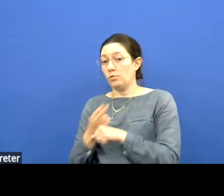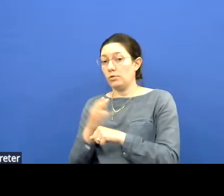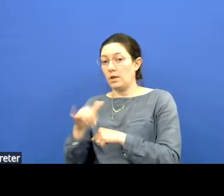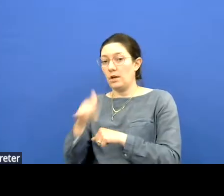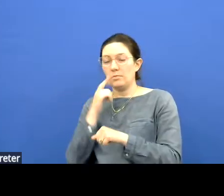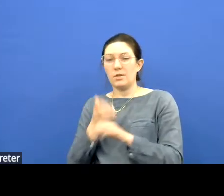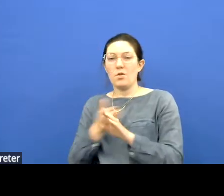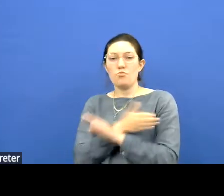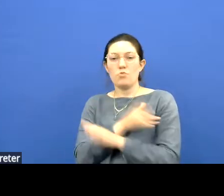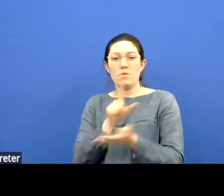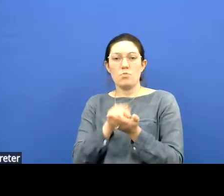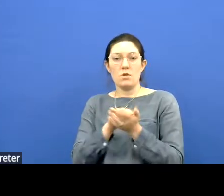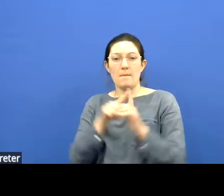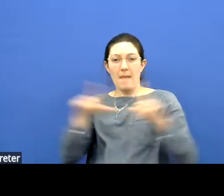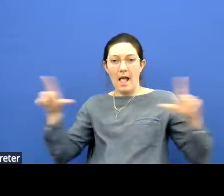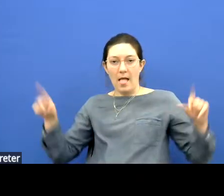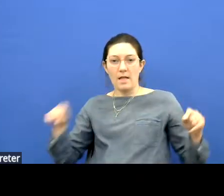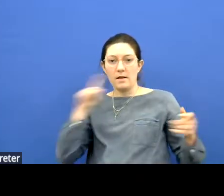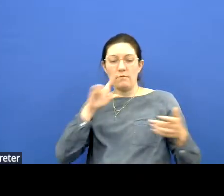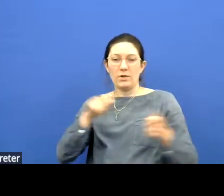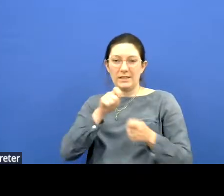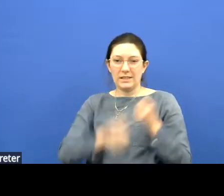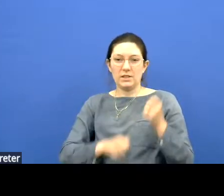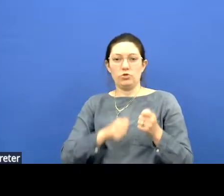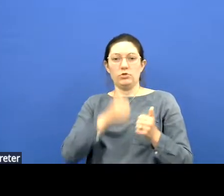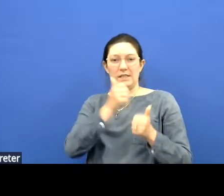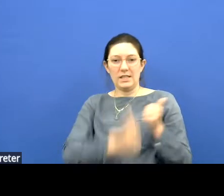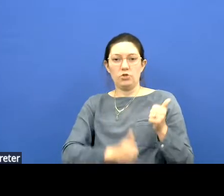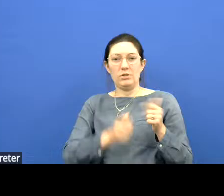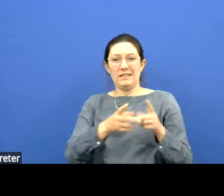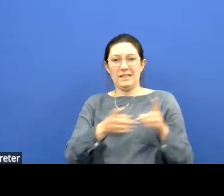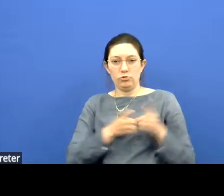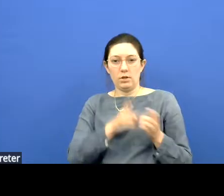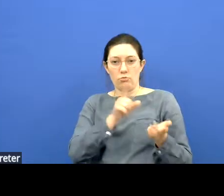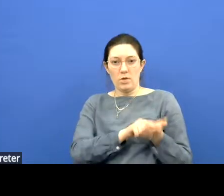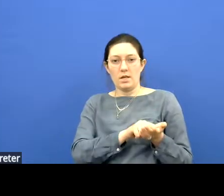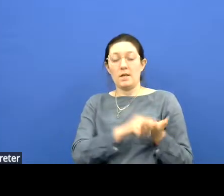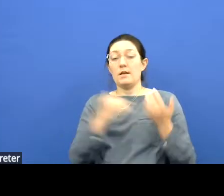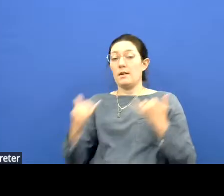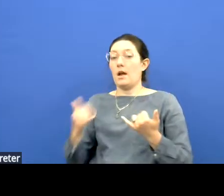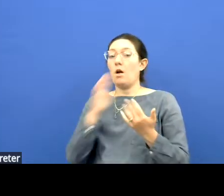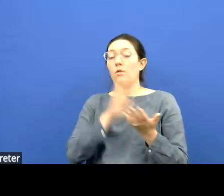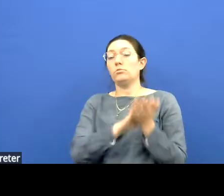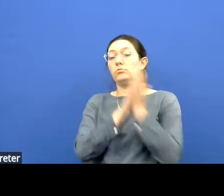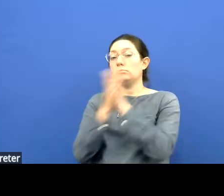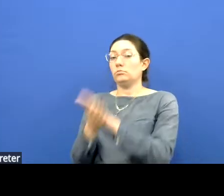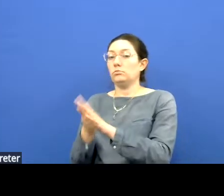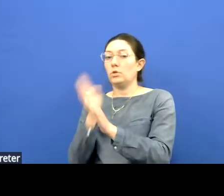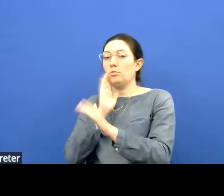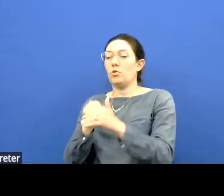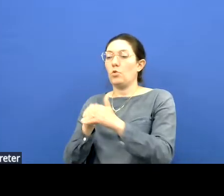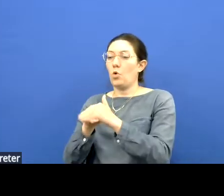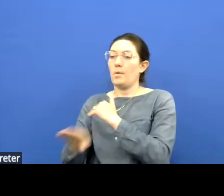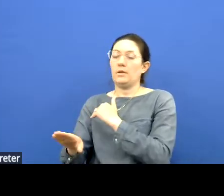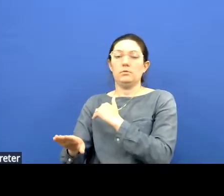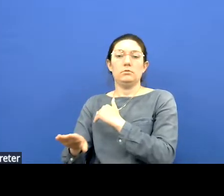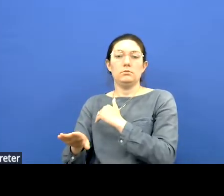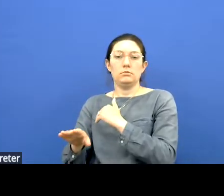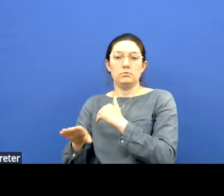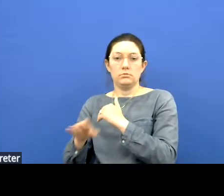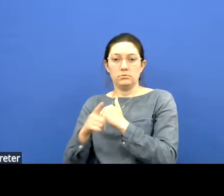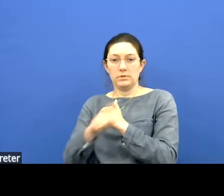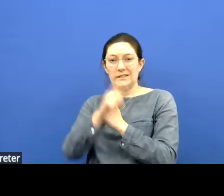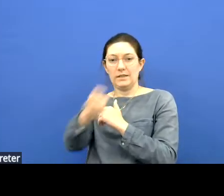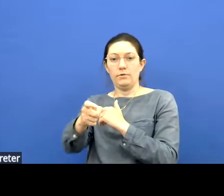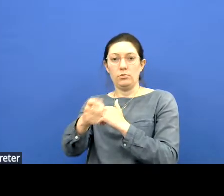pre-printed ballots for a particular zoning district or voting district. Now what'll happen is you'll go in, they give you